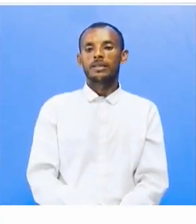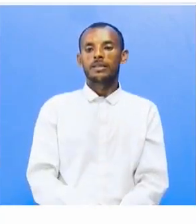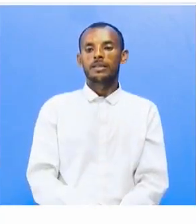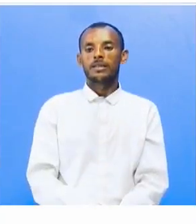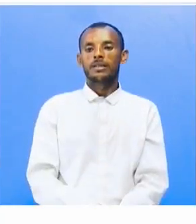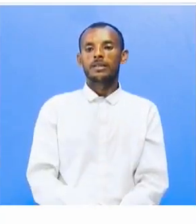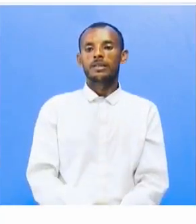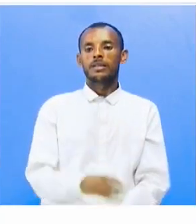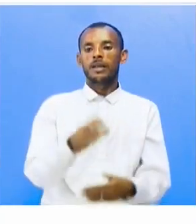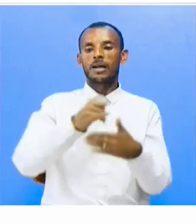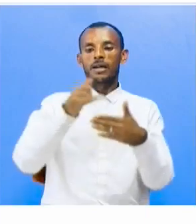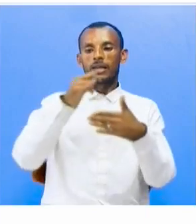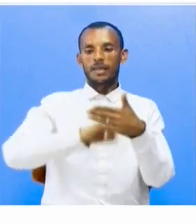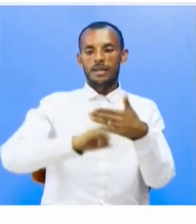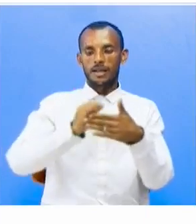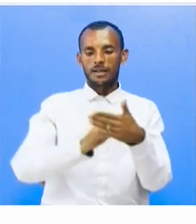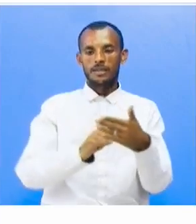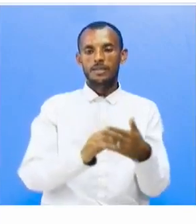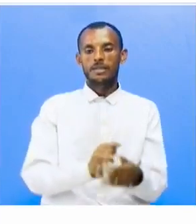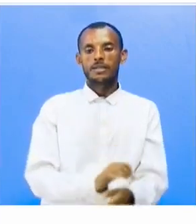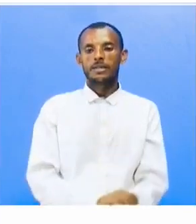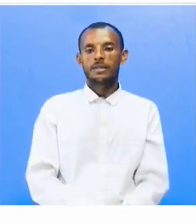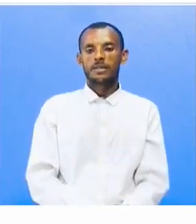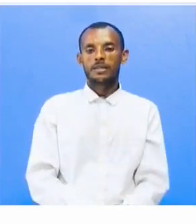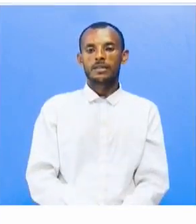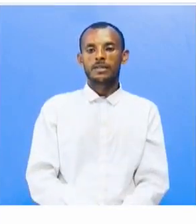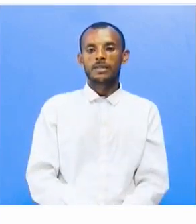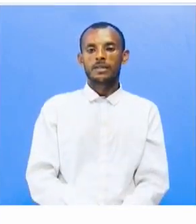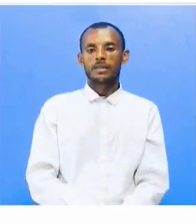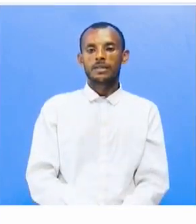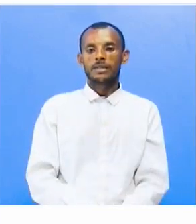an interest rate of